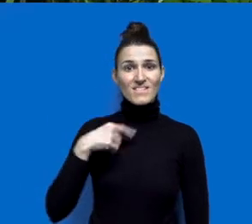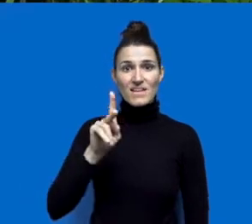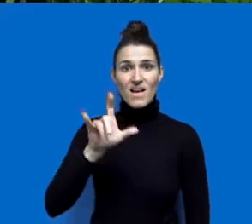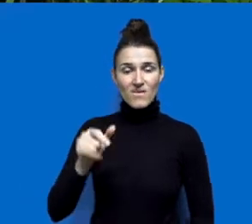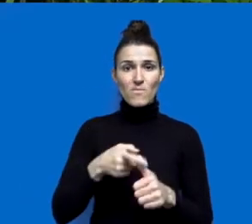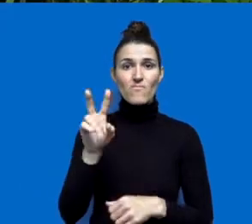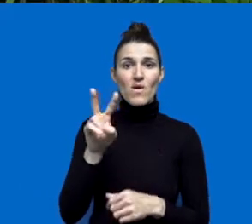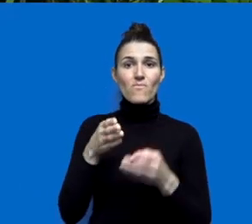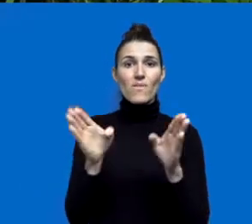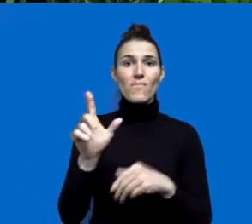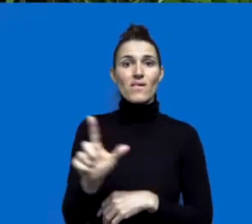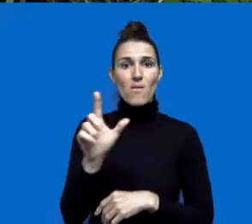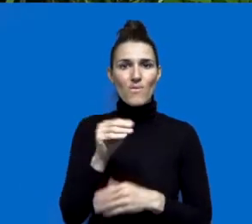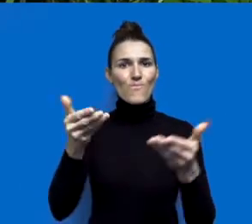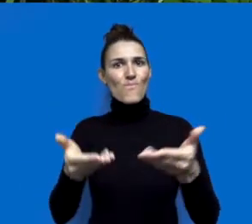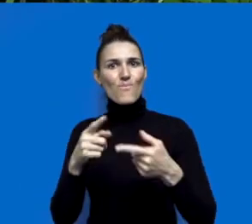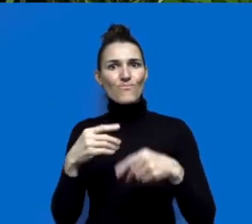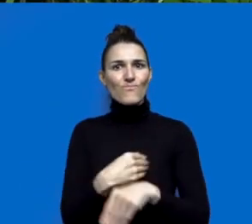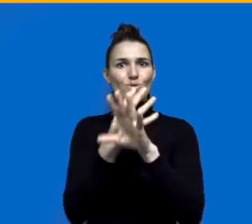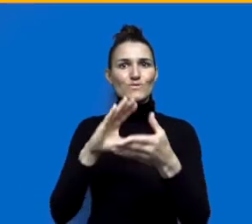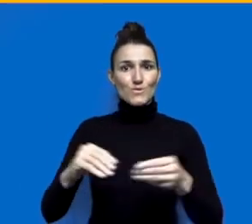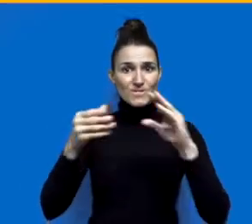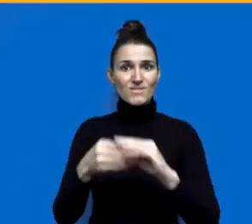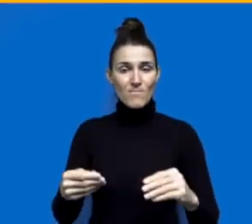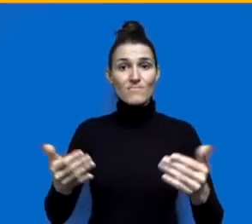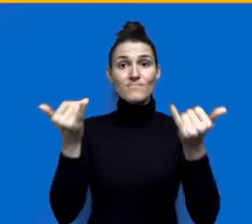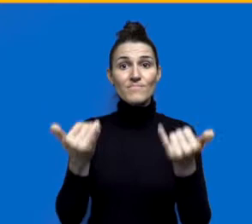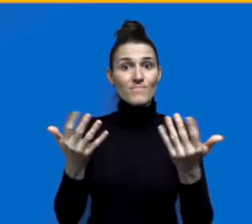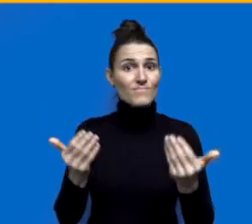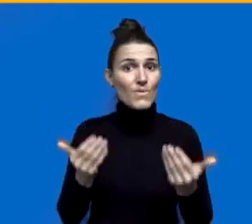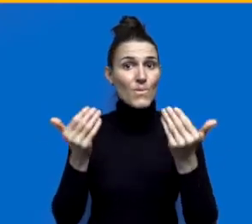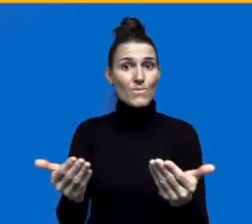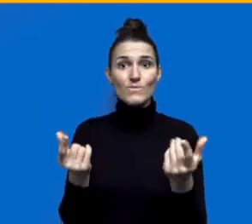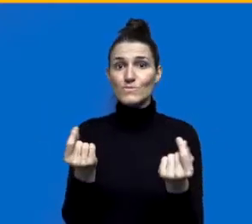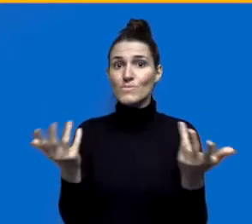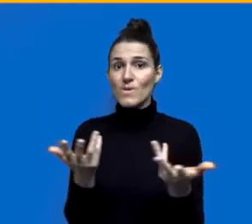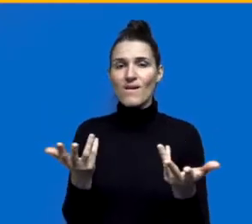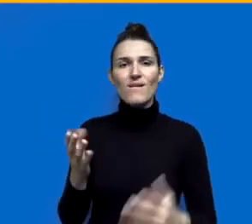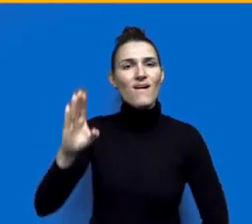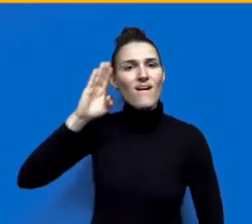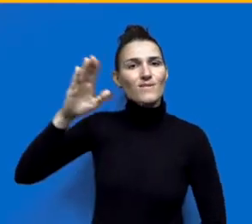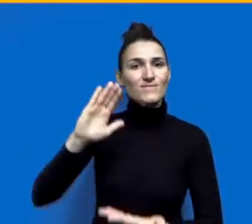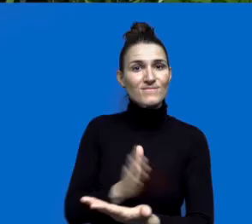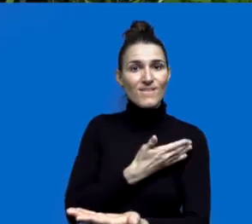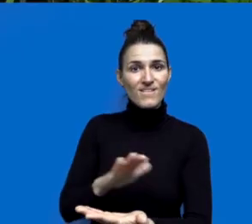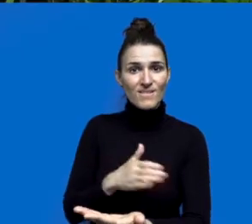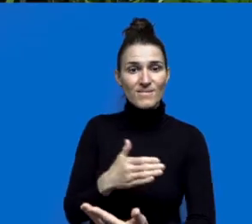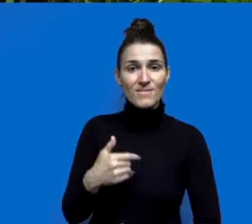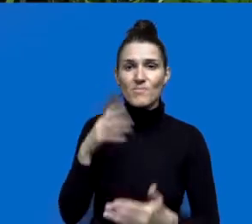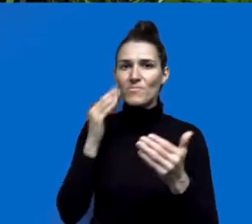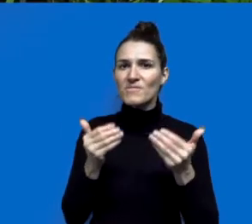Hi, I'm Kelly from the Vancouver Public Library and welcome to Virtual Storytime. Let's do a